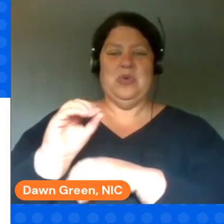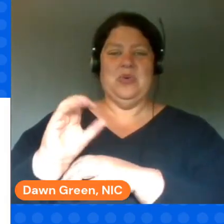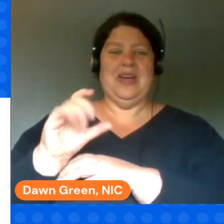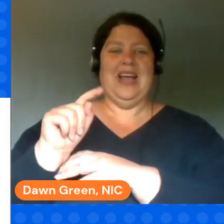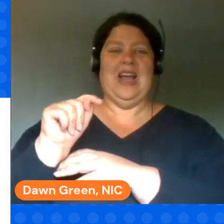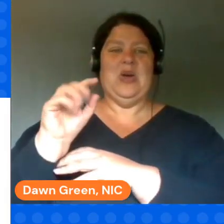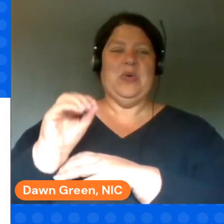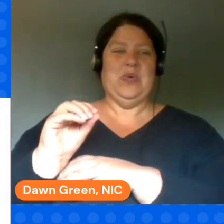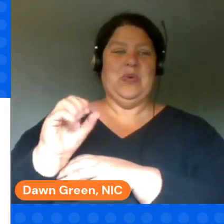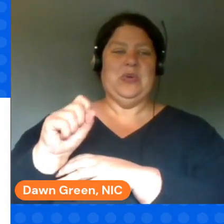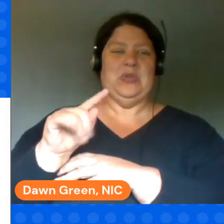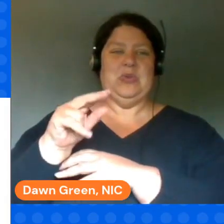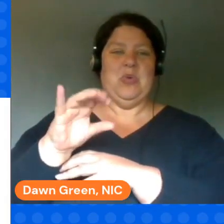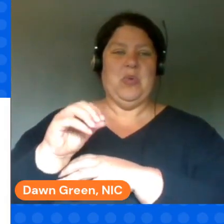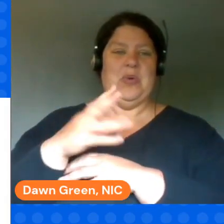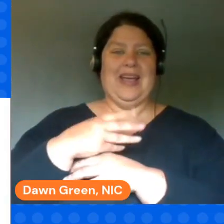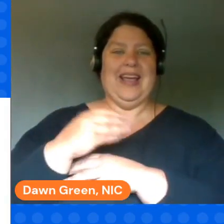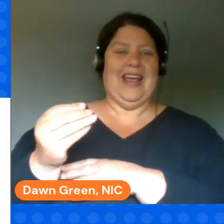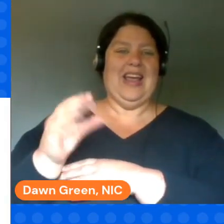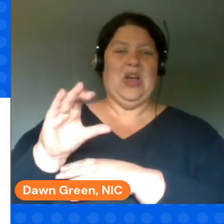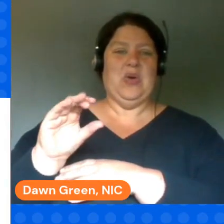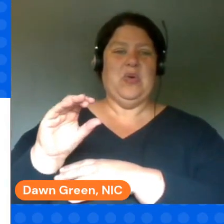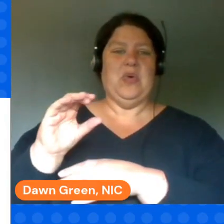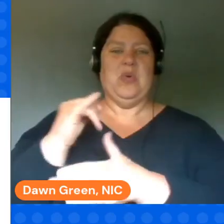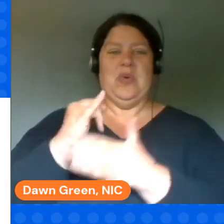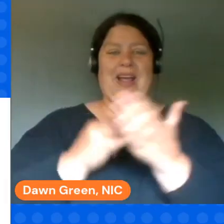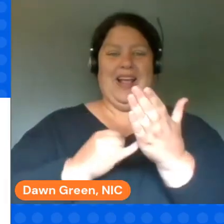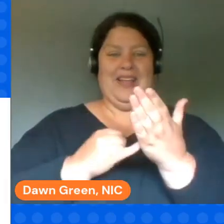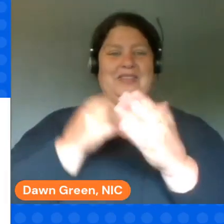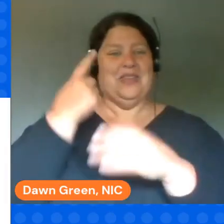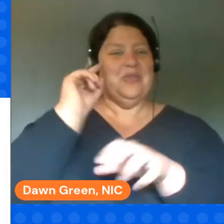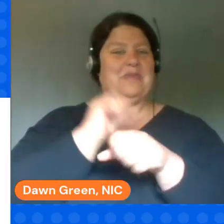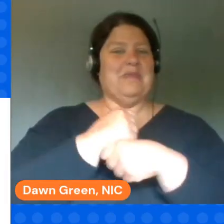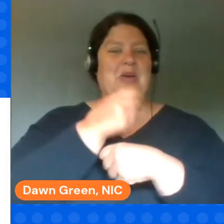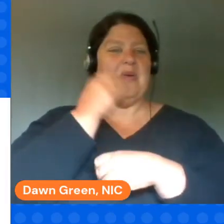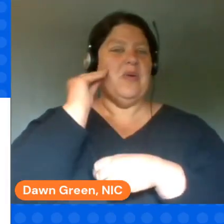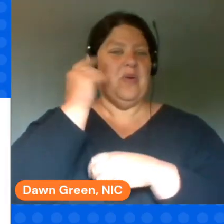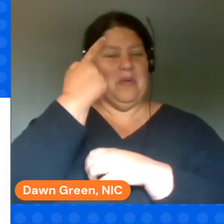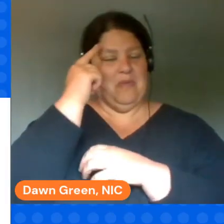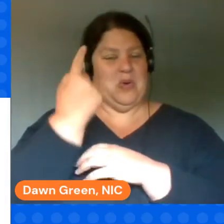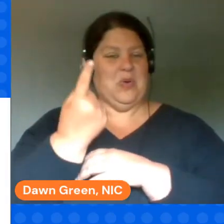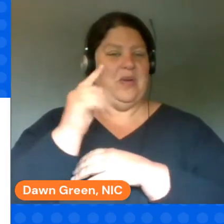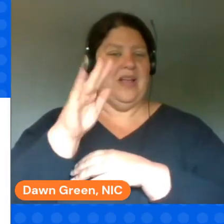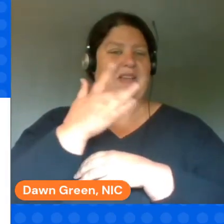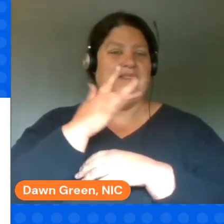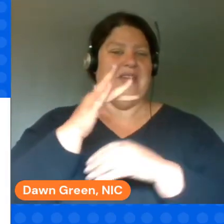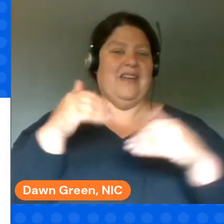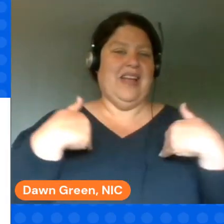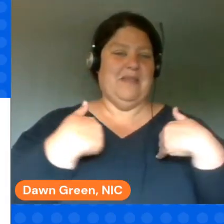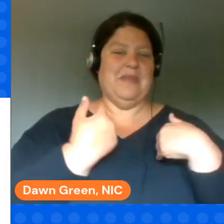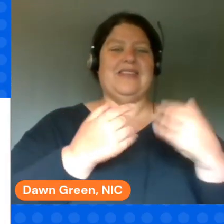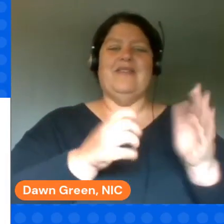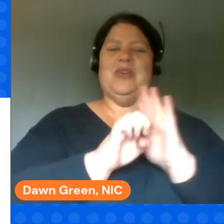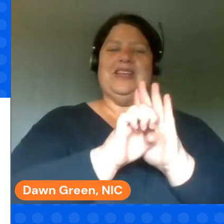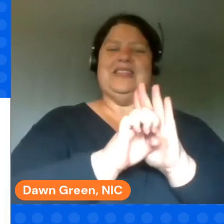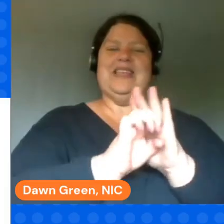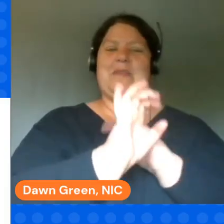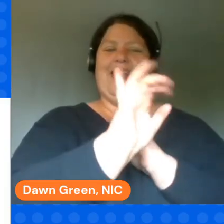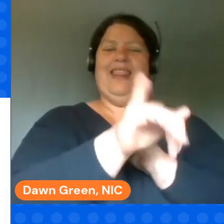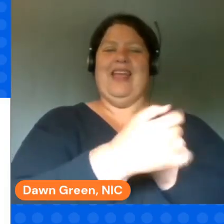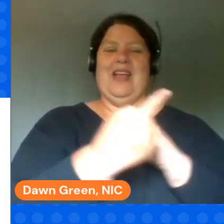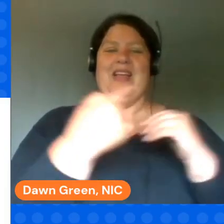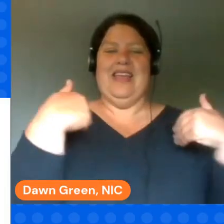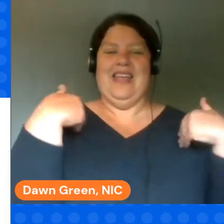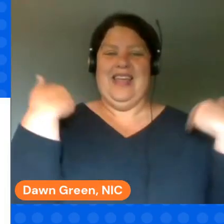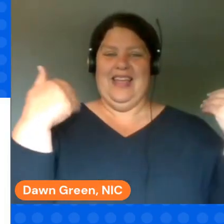crafts to make a home for one of their favorite animals. So, for example, this young person has